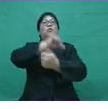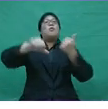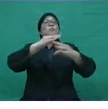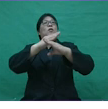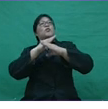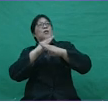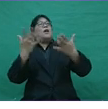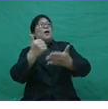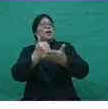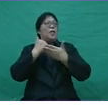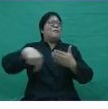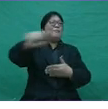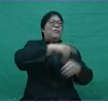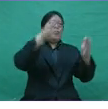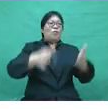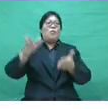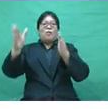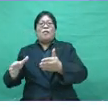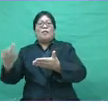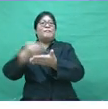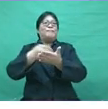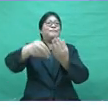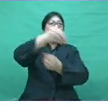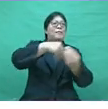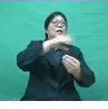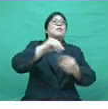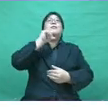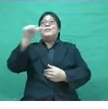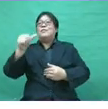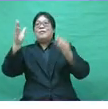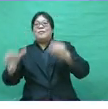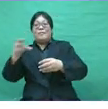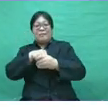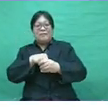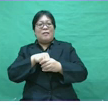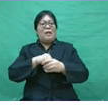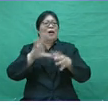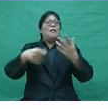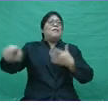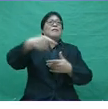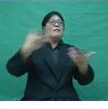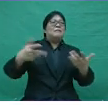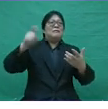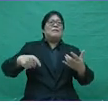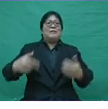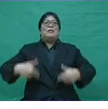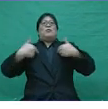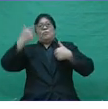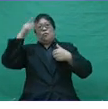help beneficiaries as well as non-beneficiaries to put food on their table for themselves and the